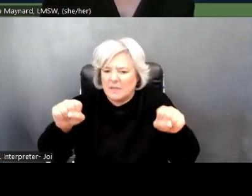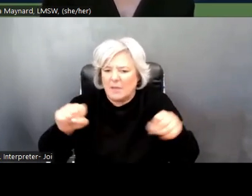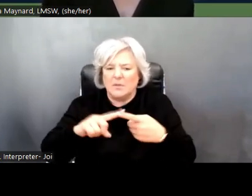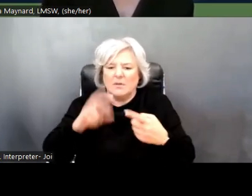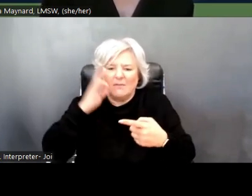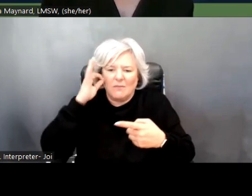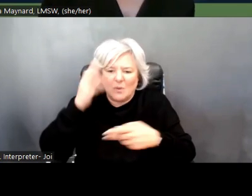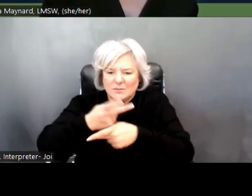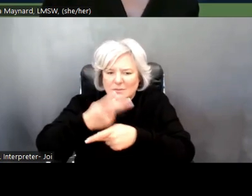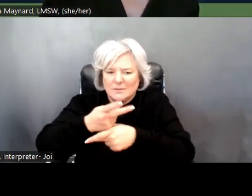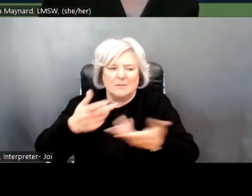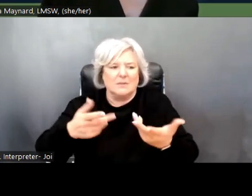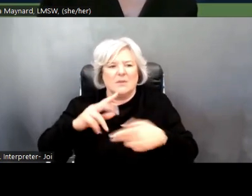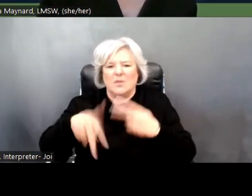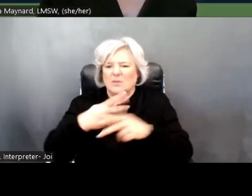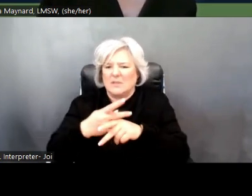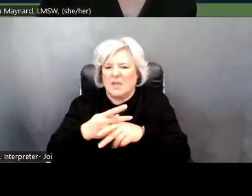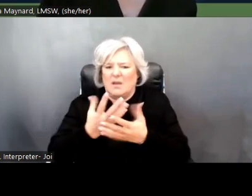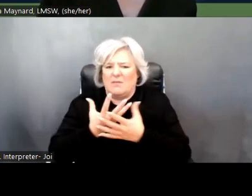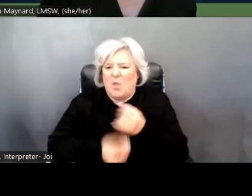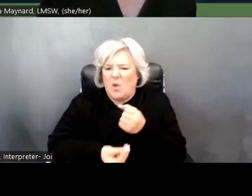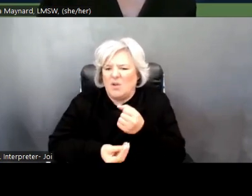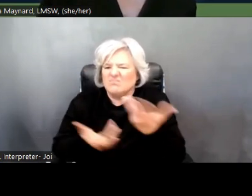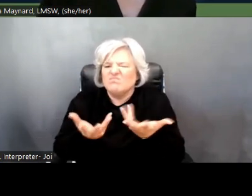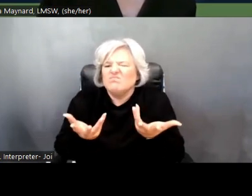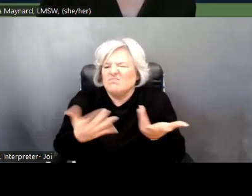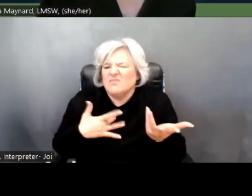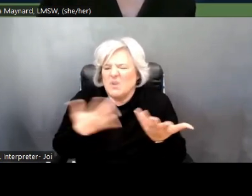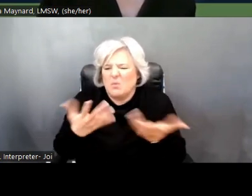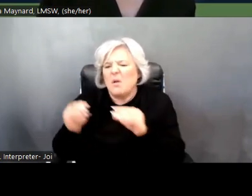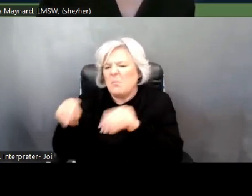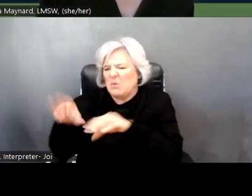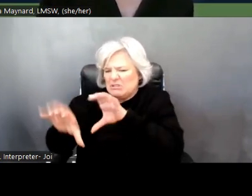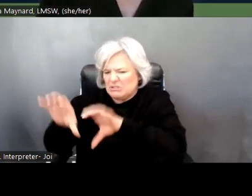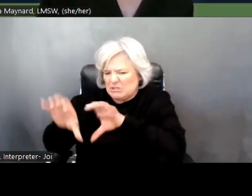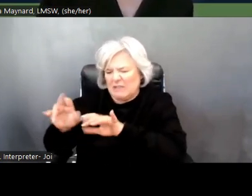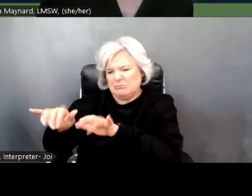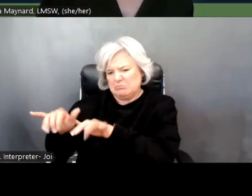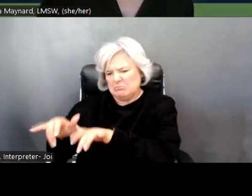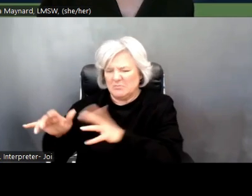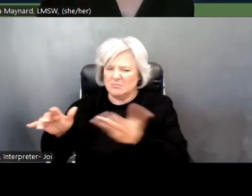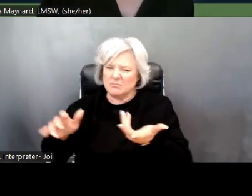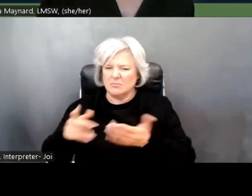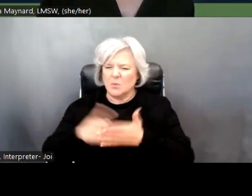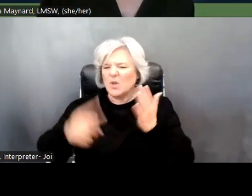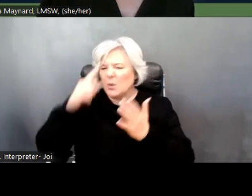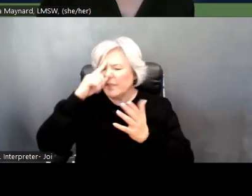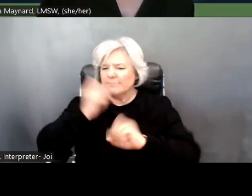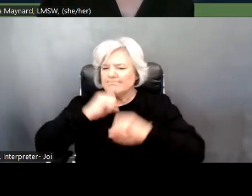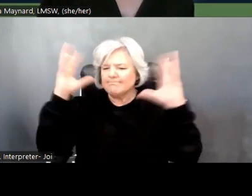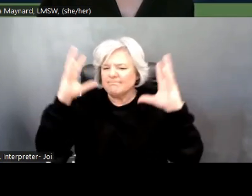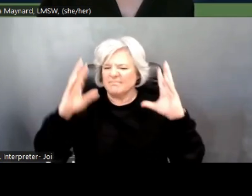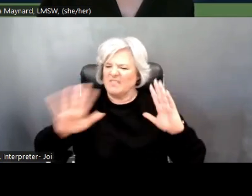and guardianship? You can put your answers in the chat and we'll take a quick look at those. What do you think is going